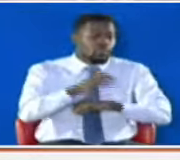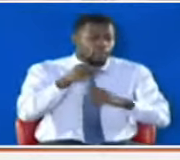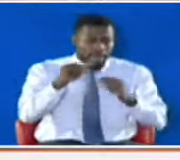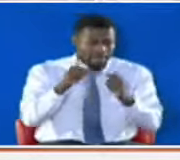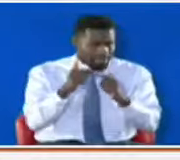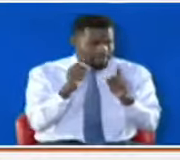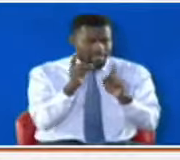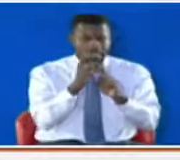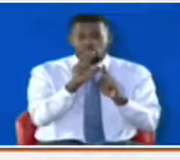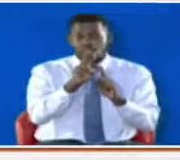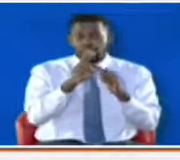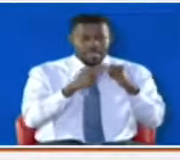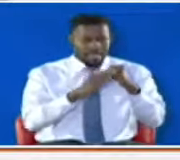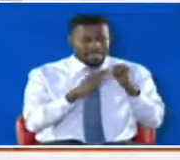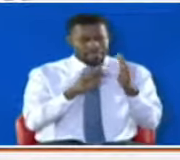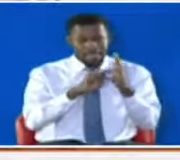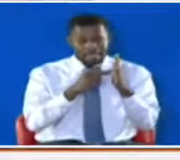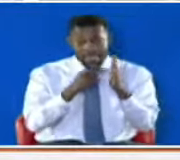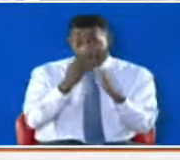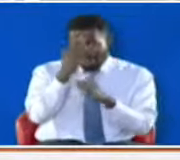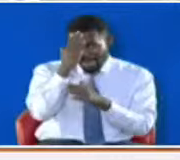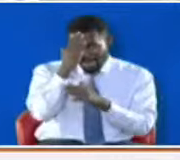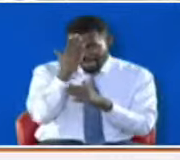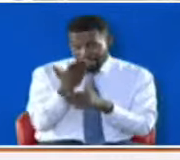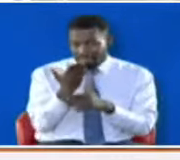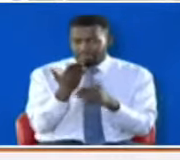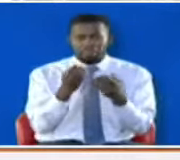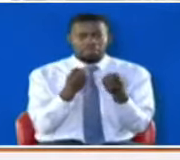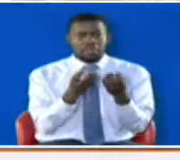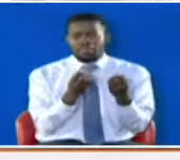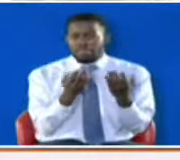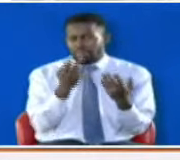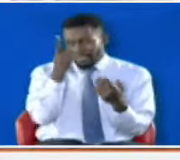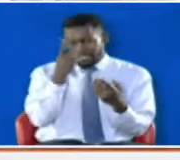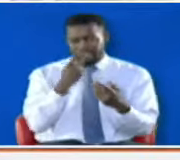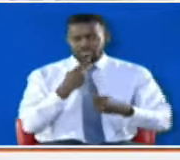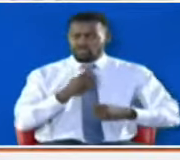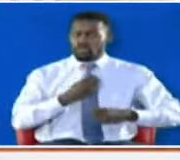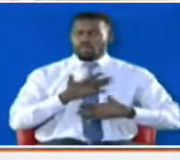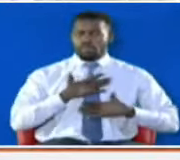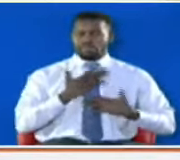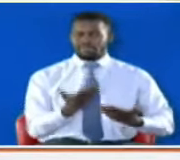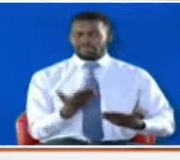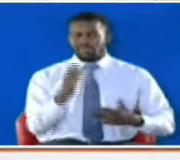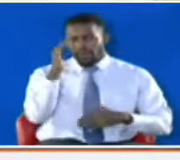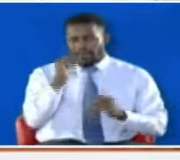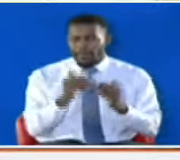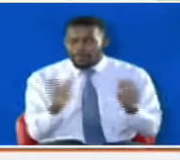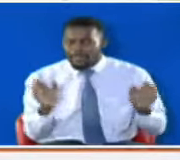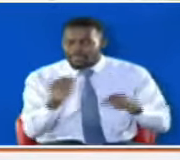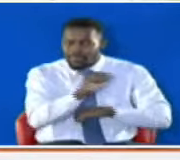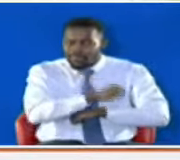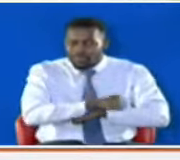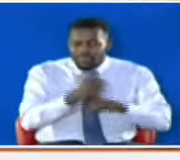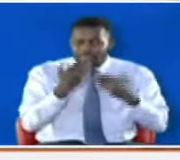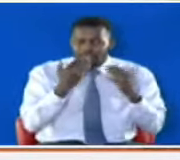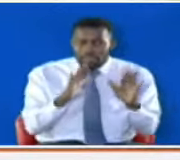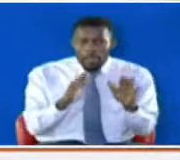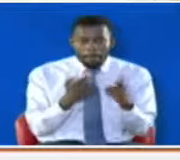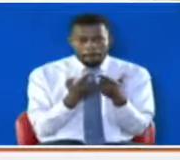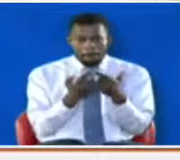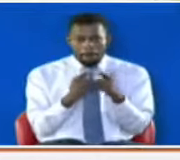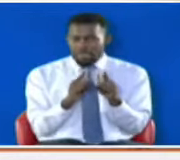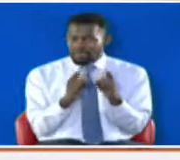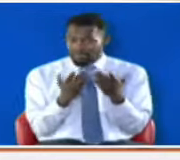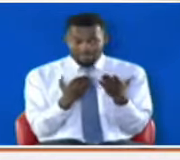April to 6th, catching many parents and learners unawares. The Ministry of Education fixed the 6th May as the new date